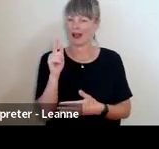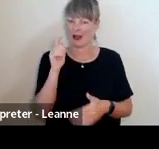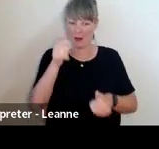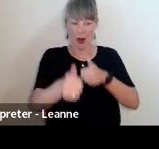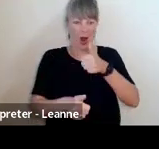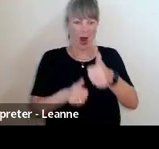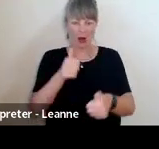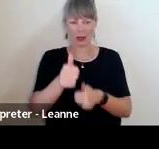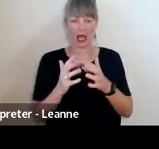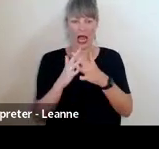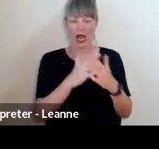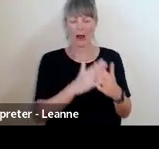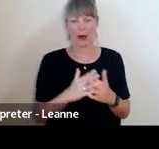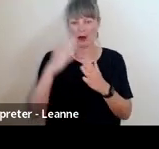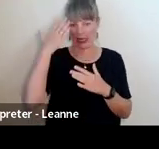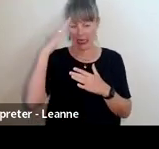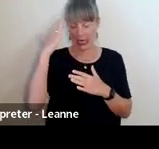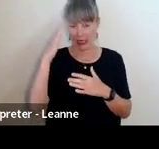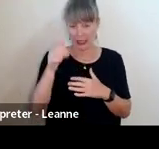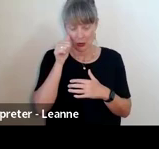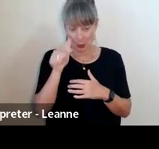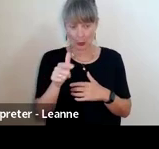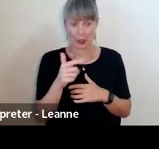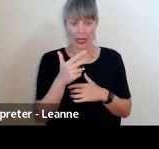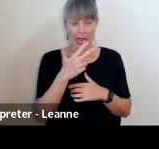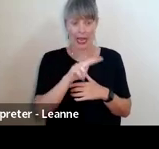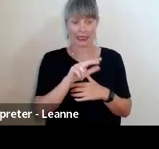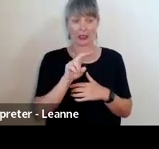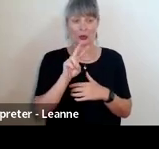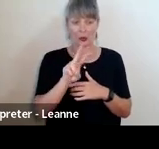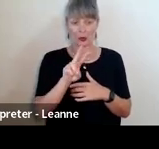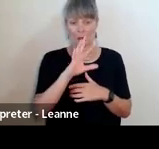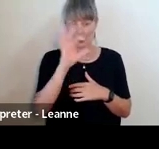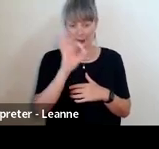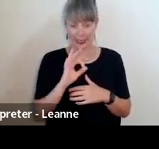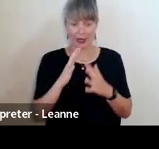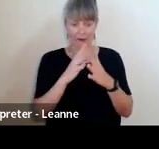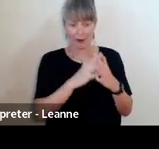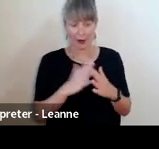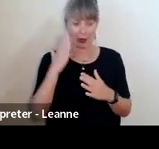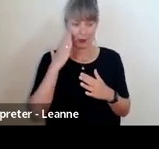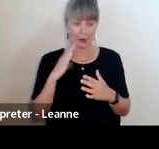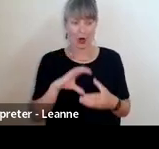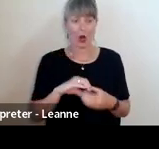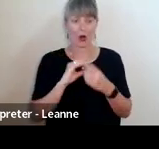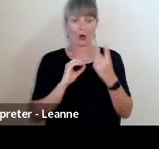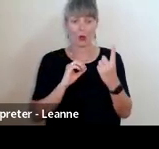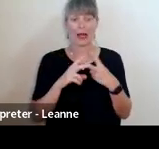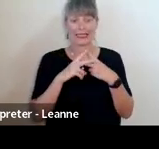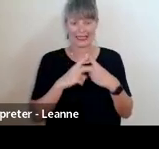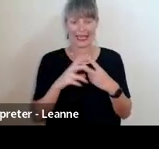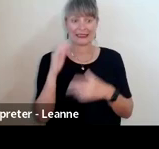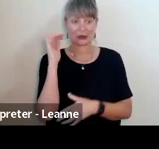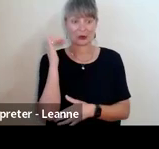that approximately 82% of American women own at least one sex toy? By 2028, the U.S. sexual